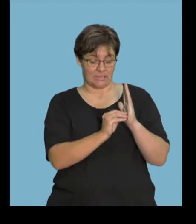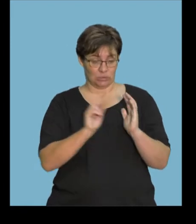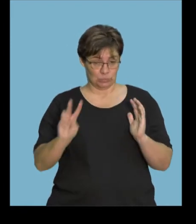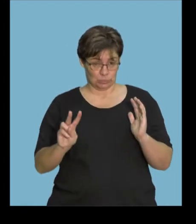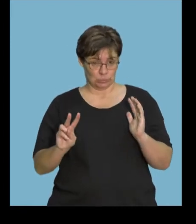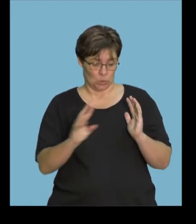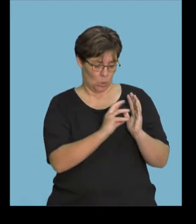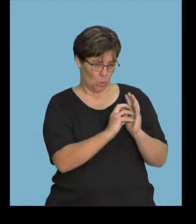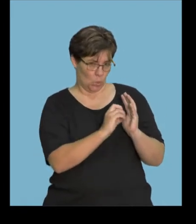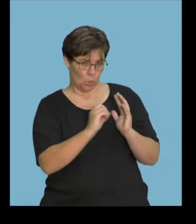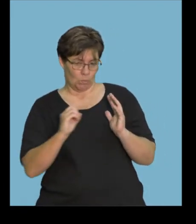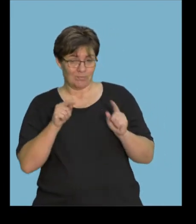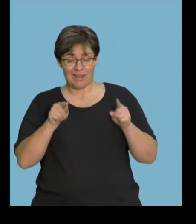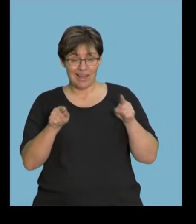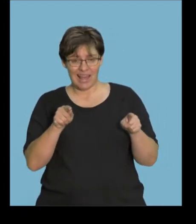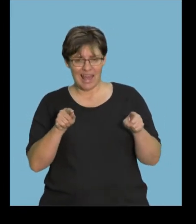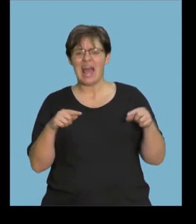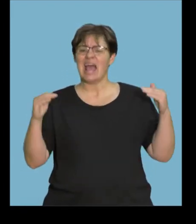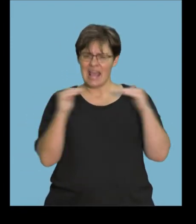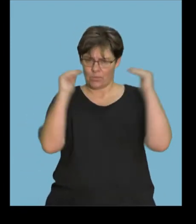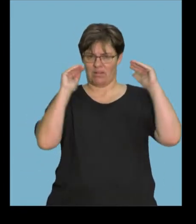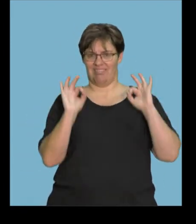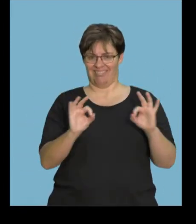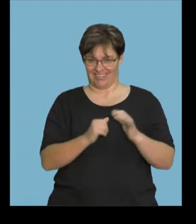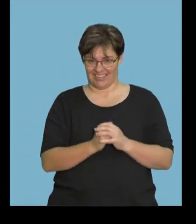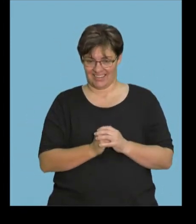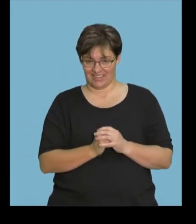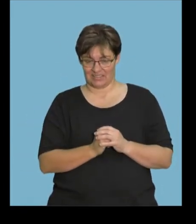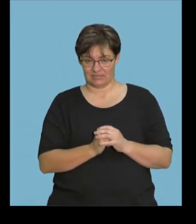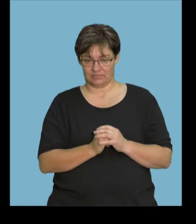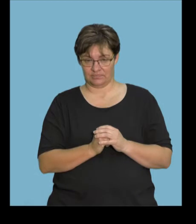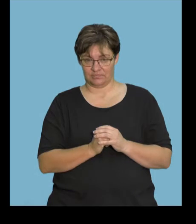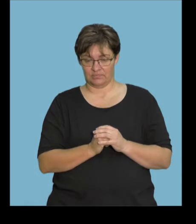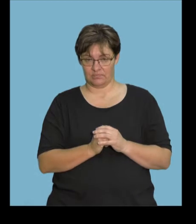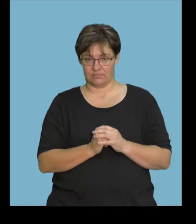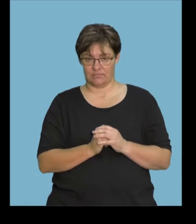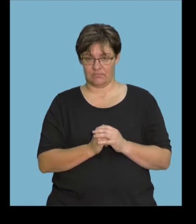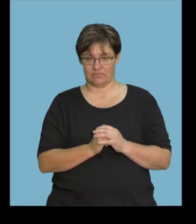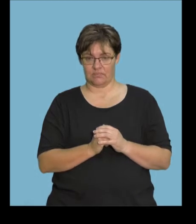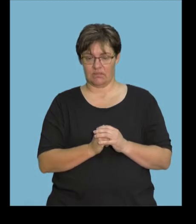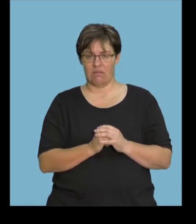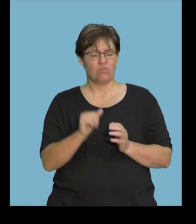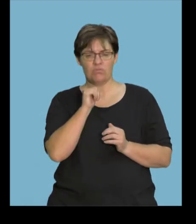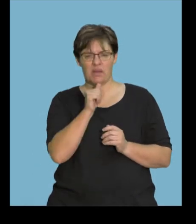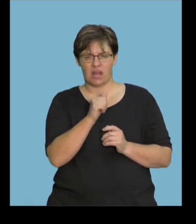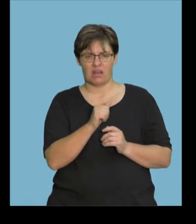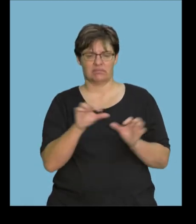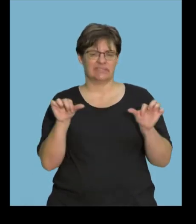2 attracts magnet 1. So if in terms of the